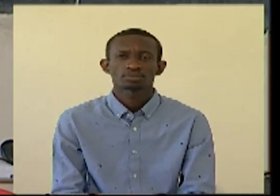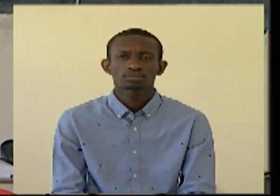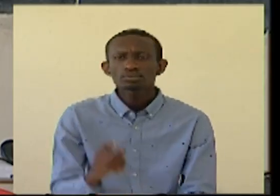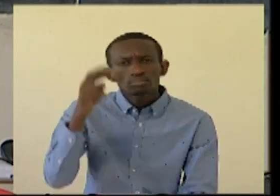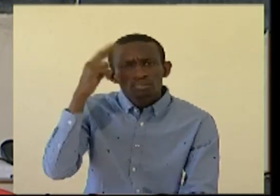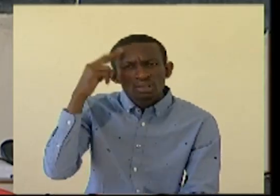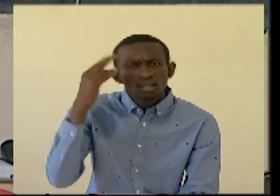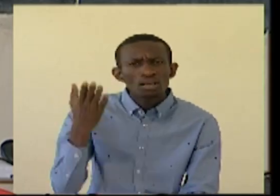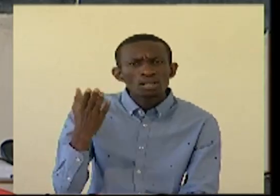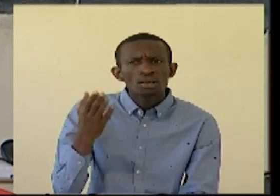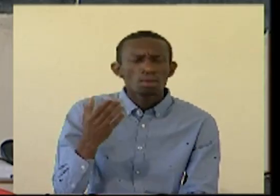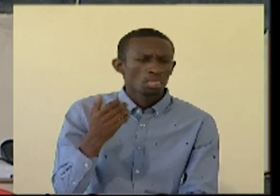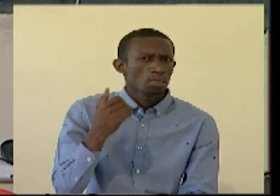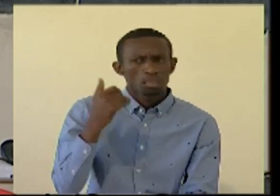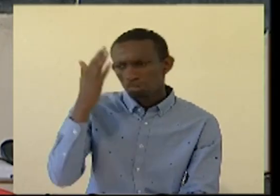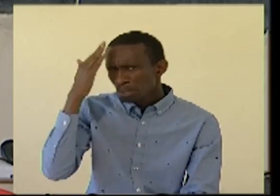You remember that, you know that.